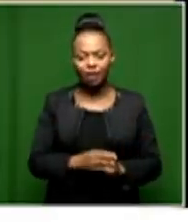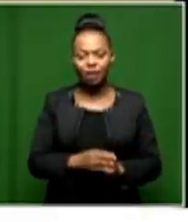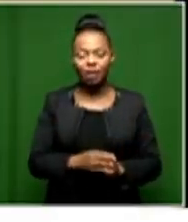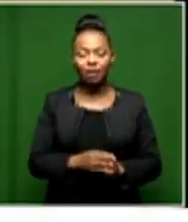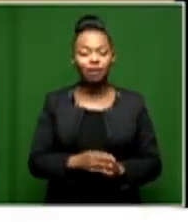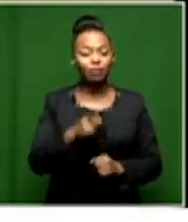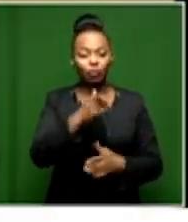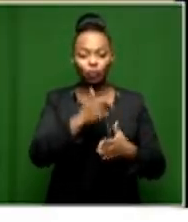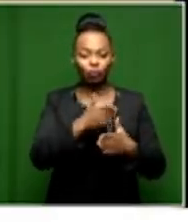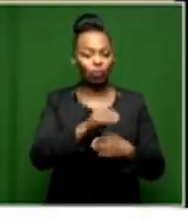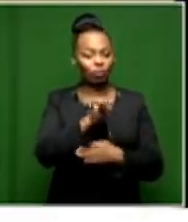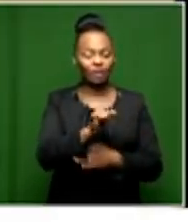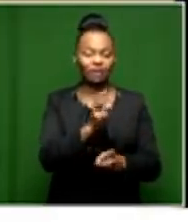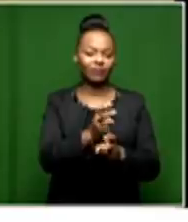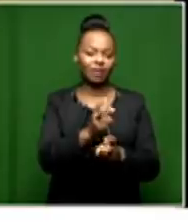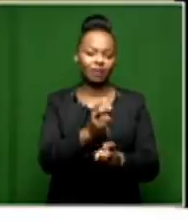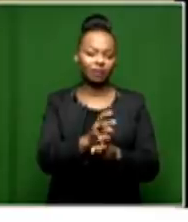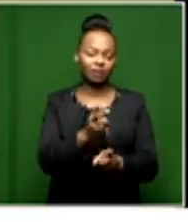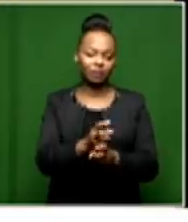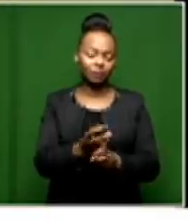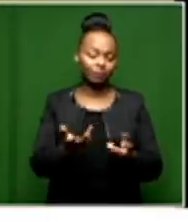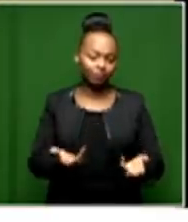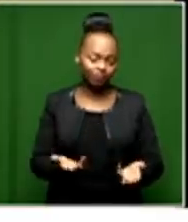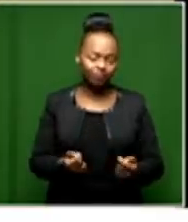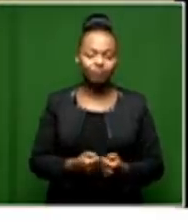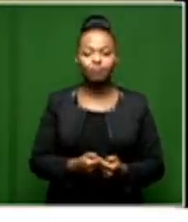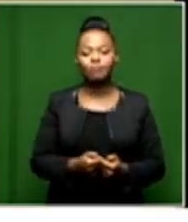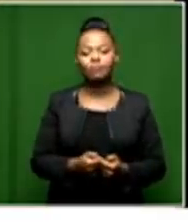to do a very difficult job in very difficult circumstances.